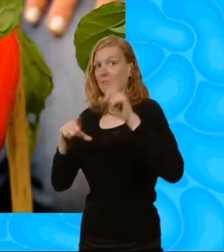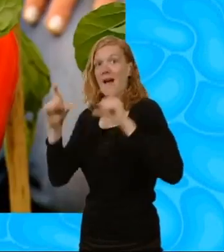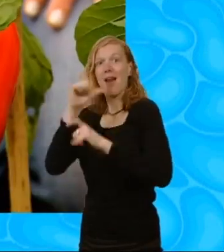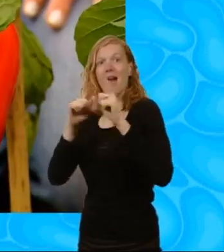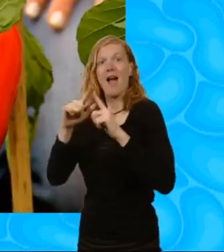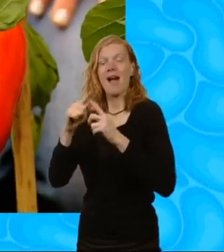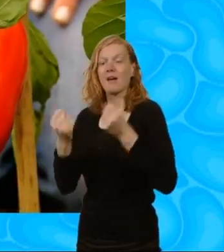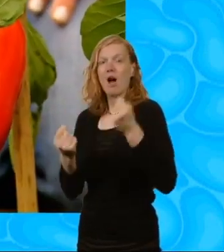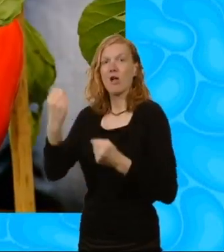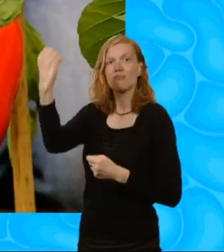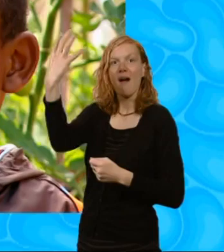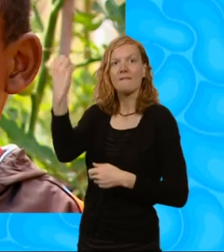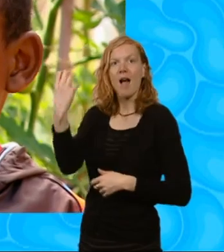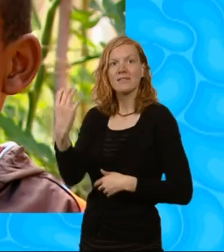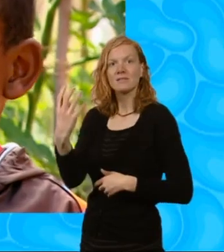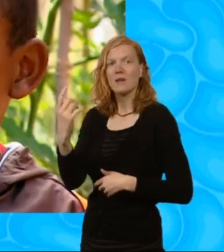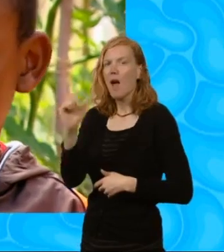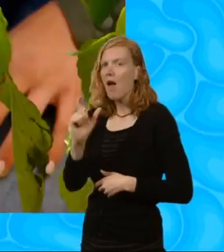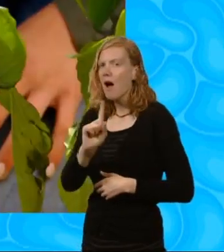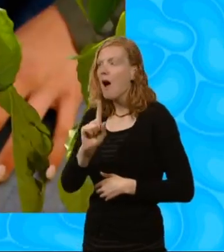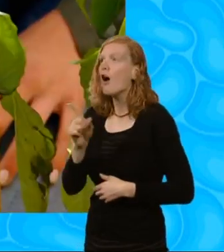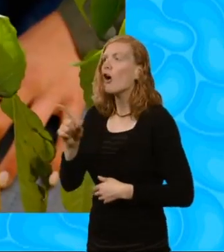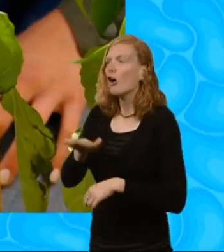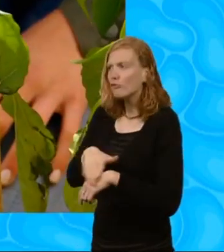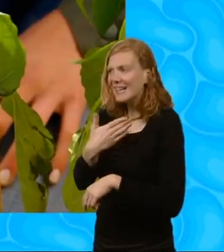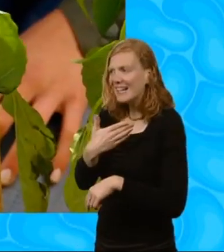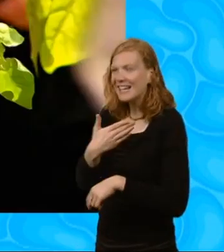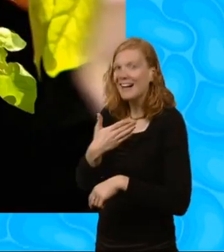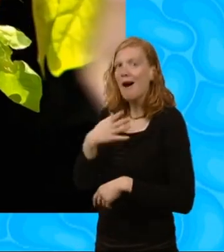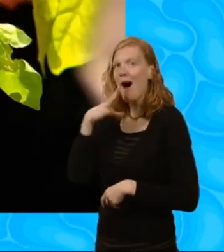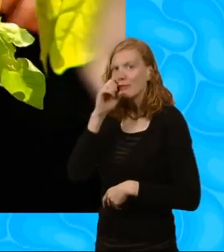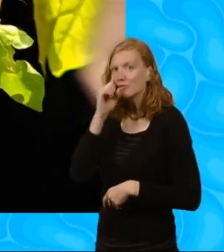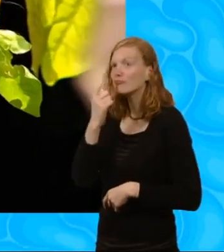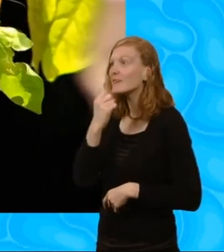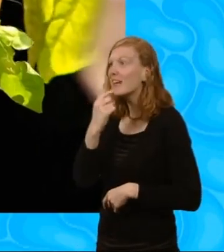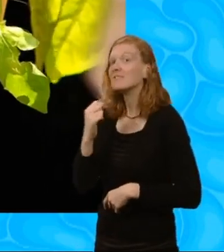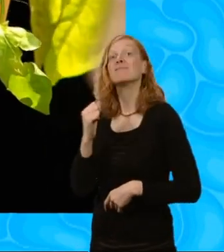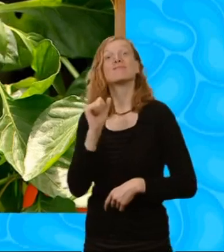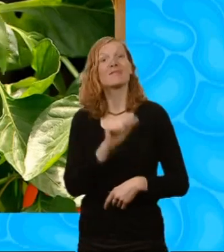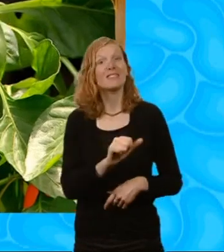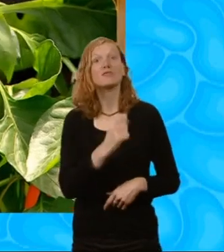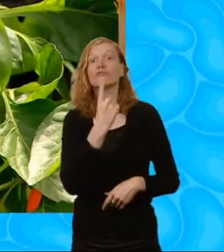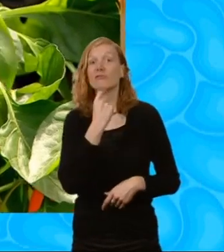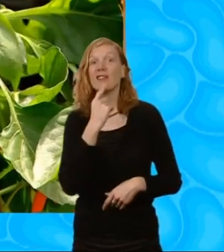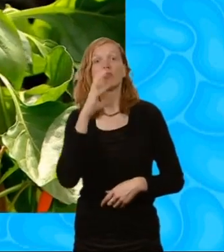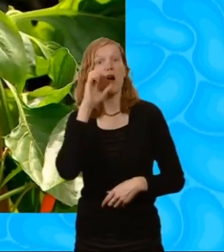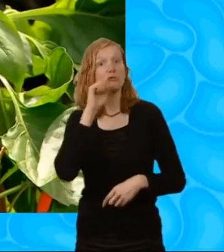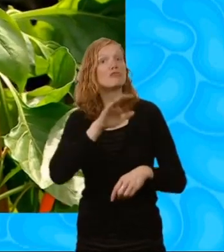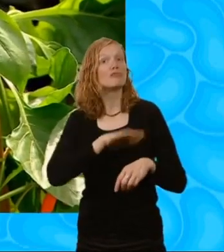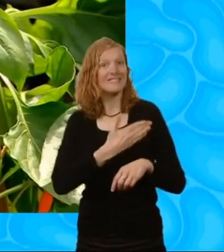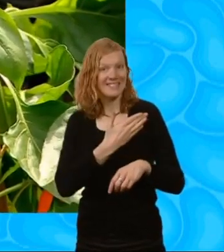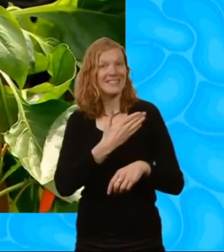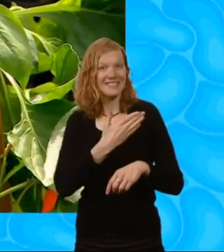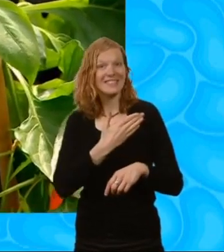lights. Now, what colours are those? Red, orange and red. Red, orange and green. They're